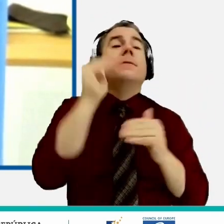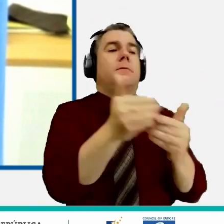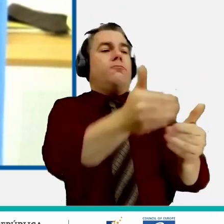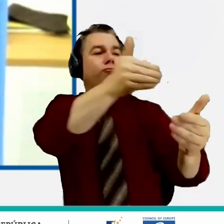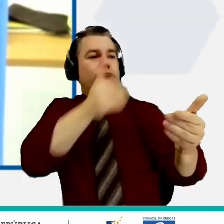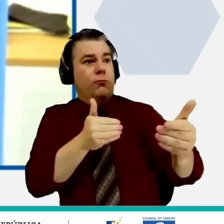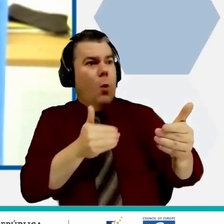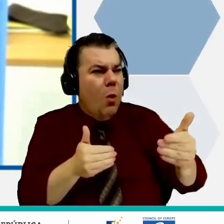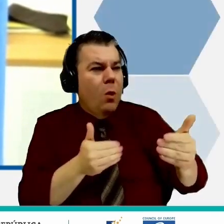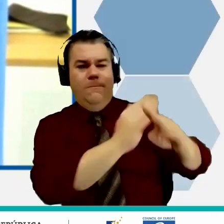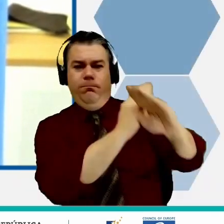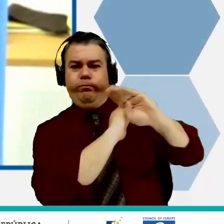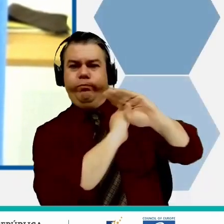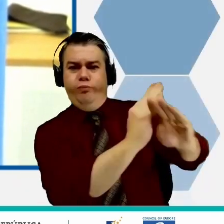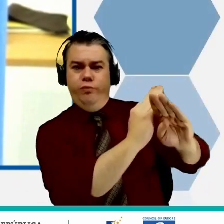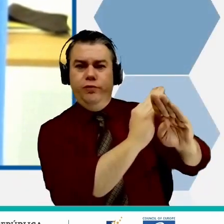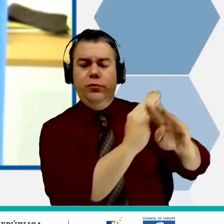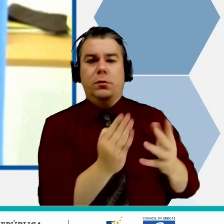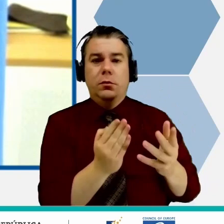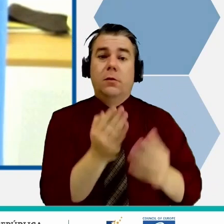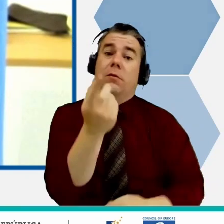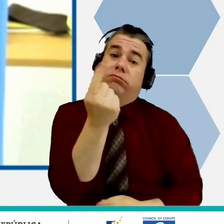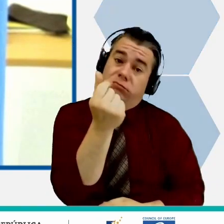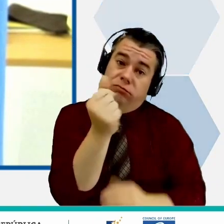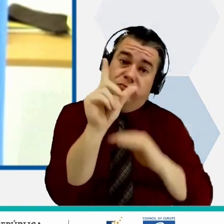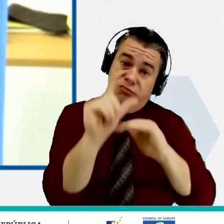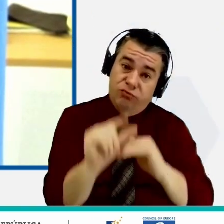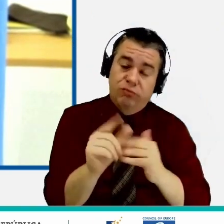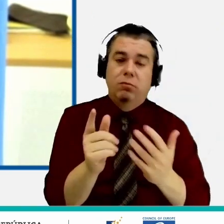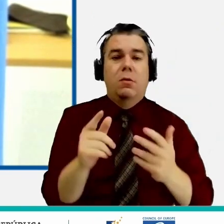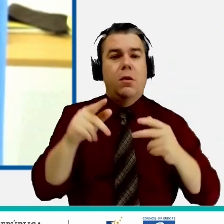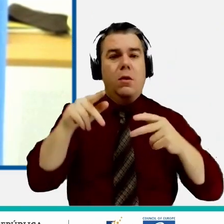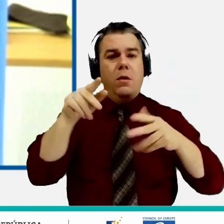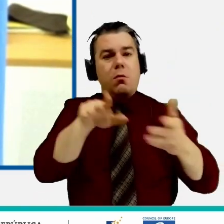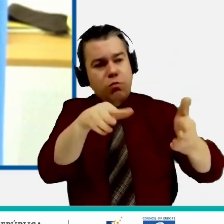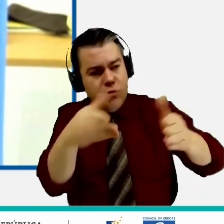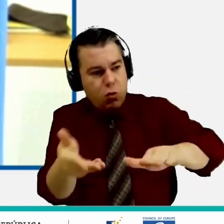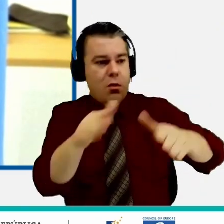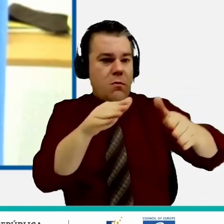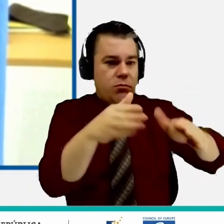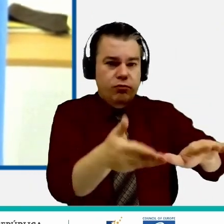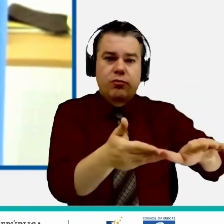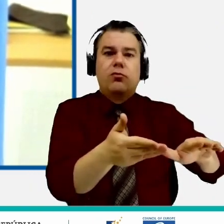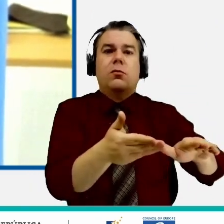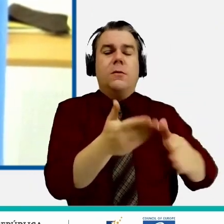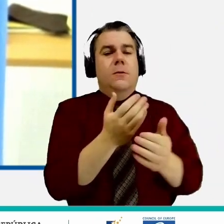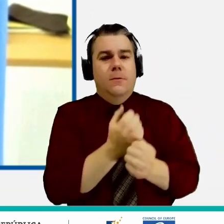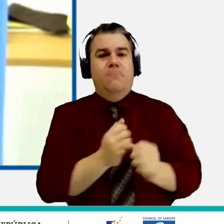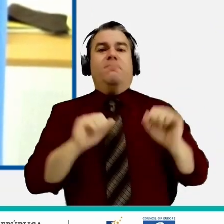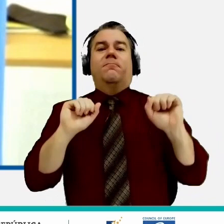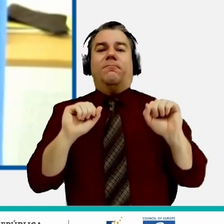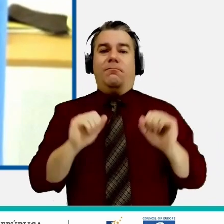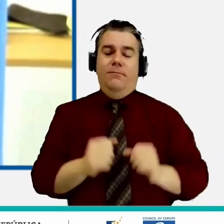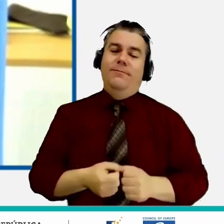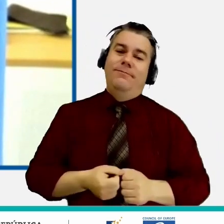responding and recovering, and more importantly, lives and all kinds of environmental and economic damage can be spared. So in our view,